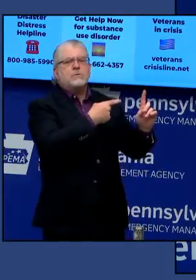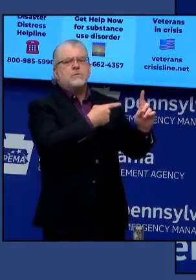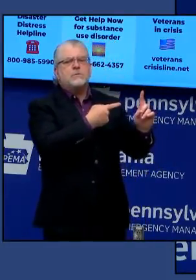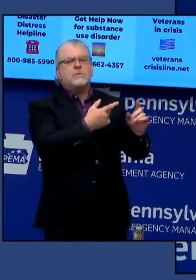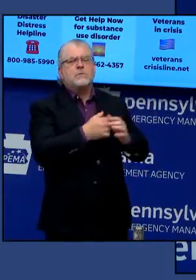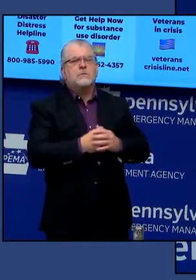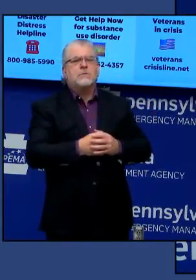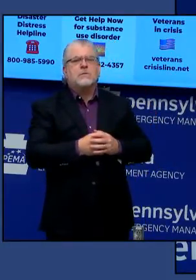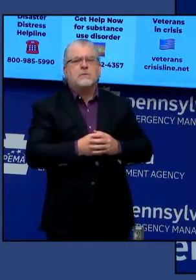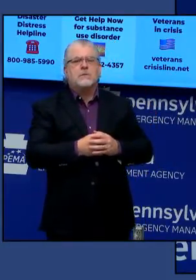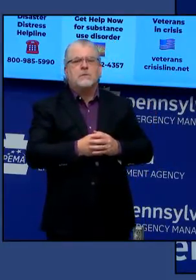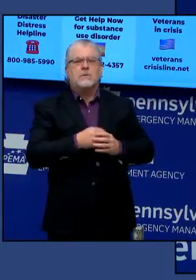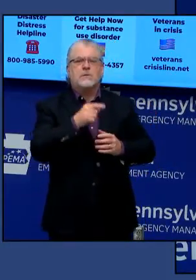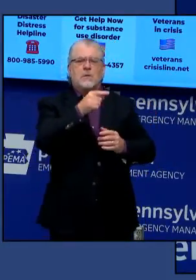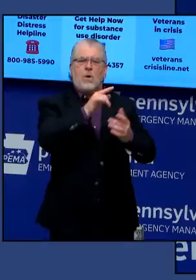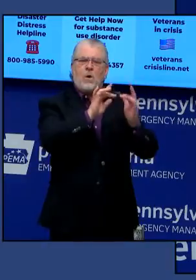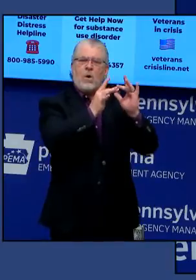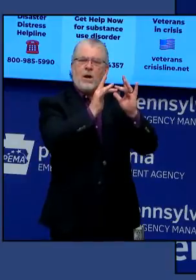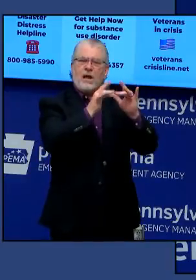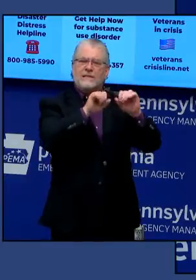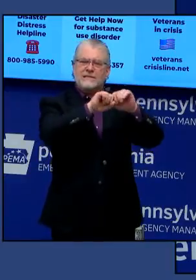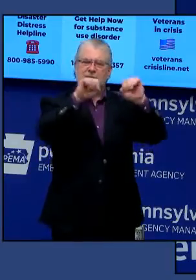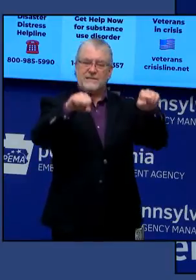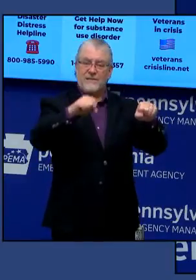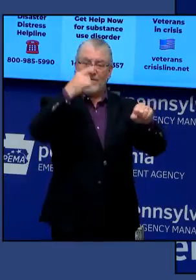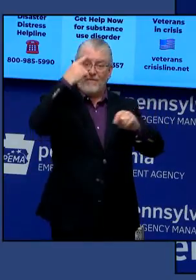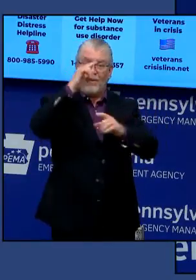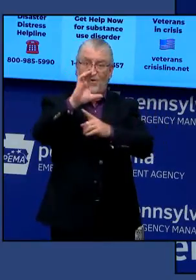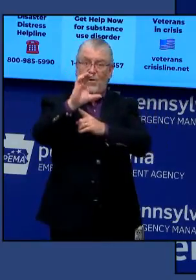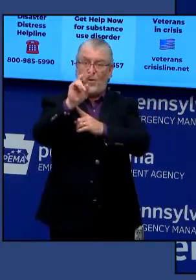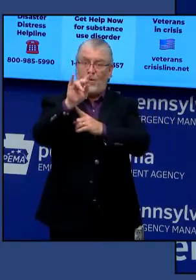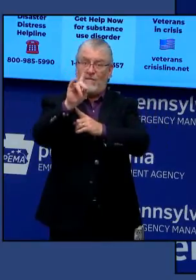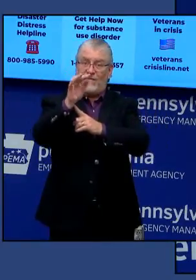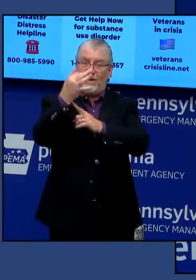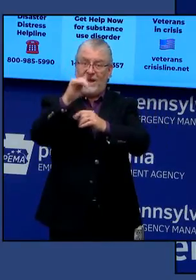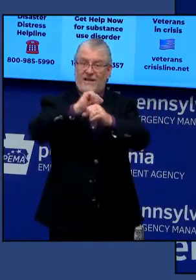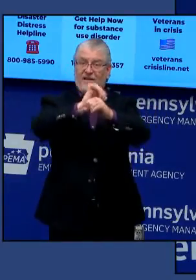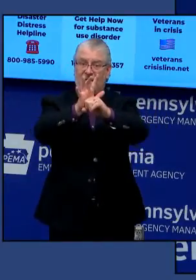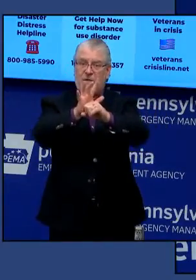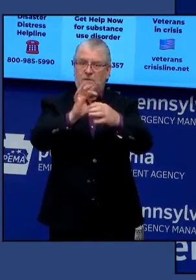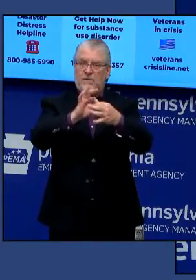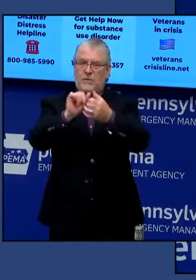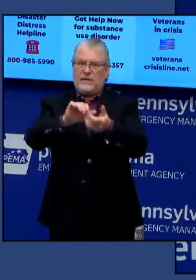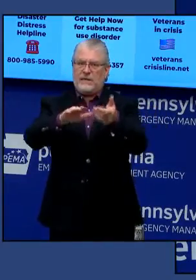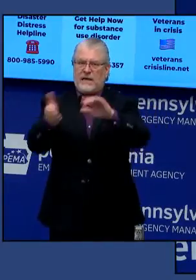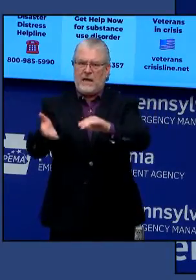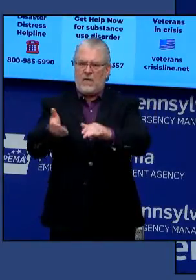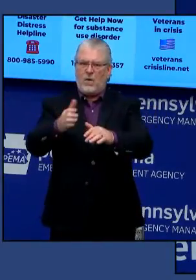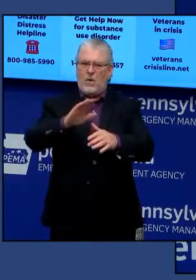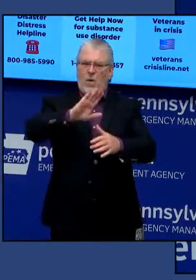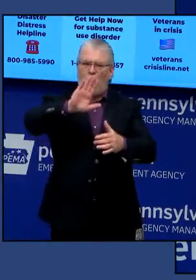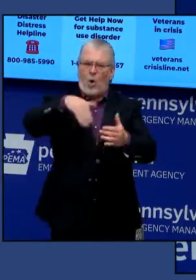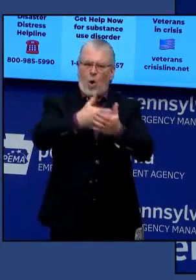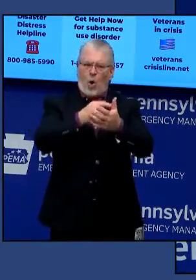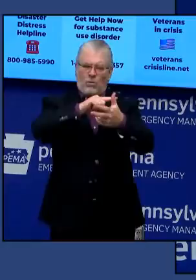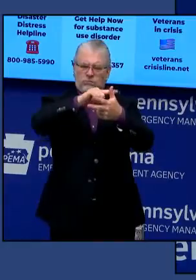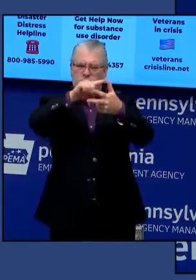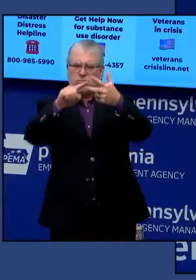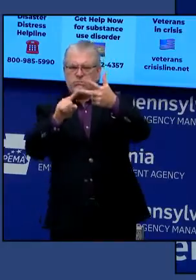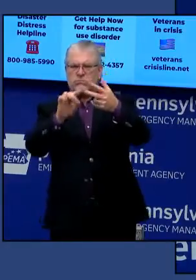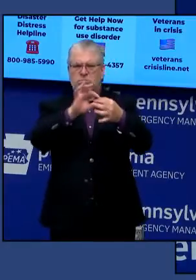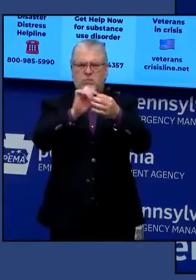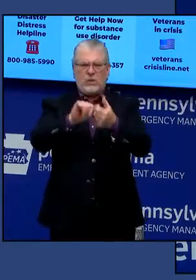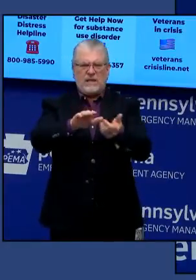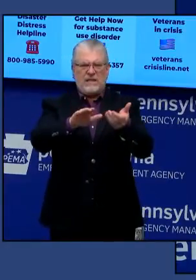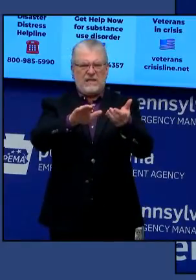only giving three options for cause of death? And all related to COVID-19. I don't have specific details about that. We'll